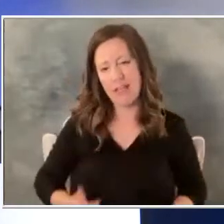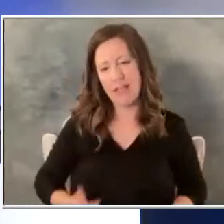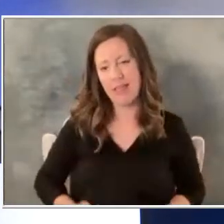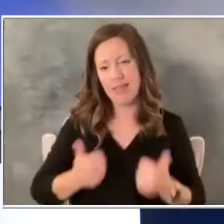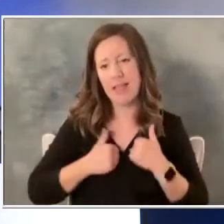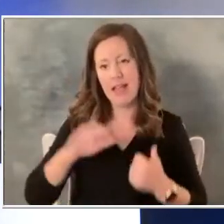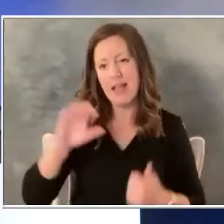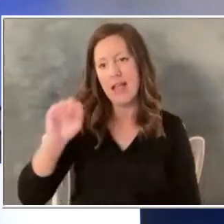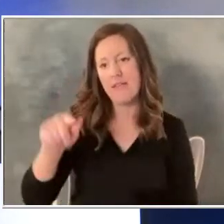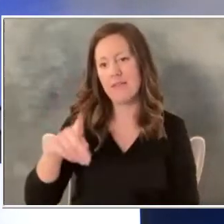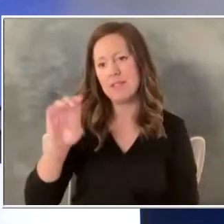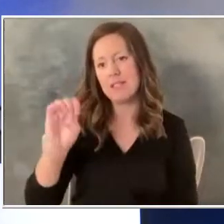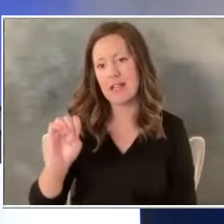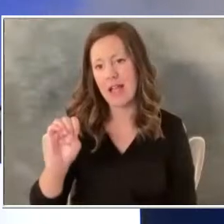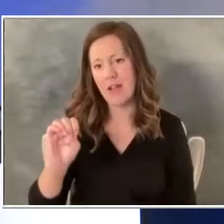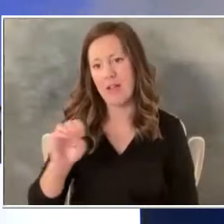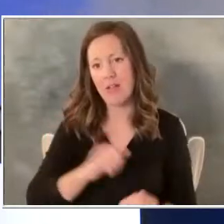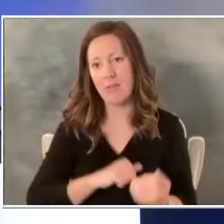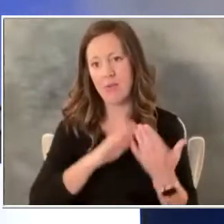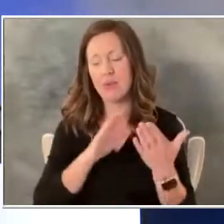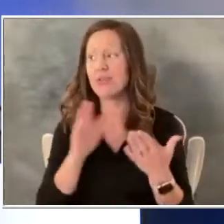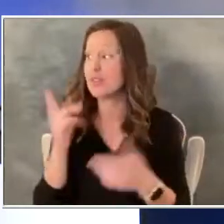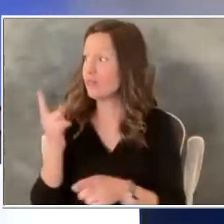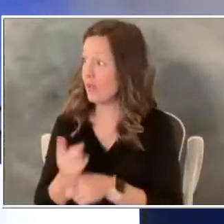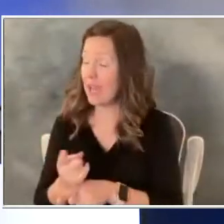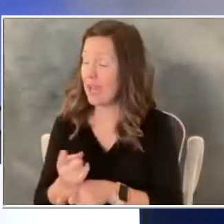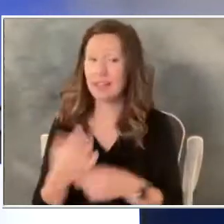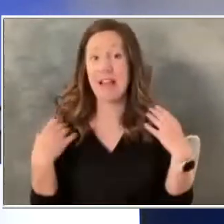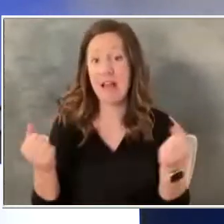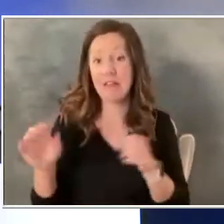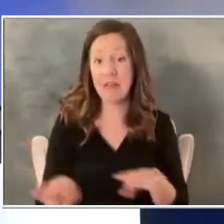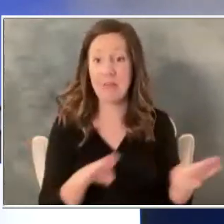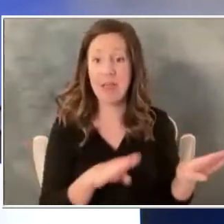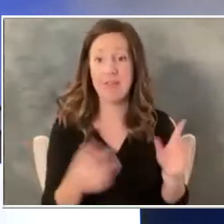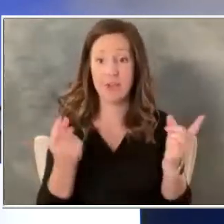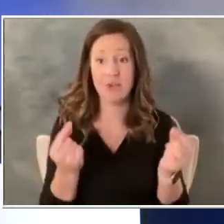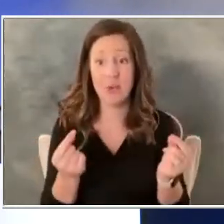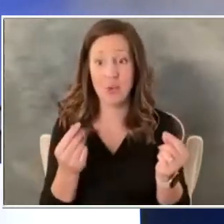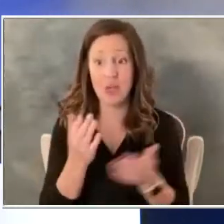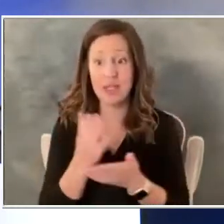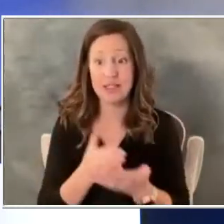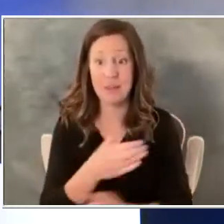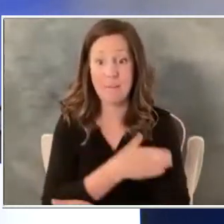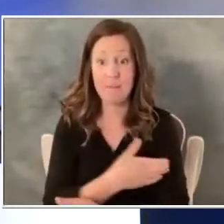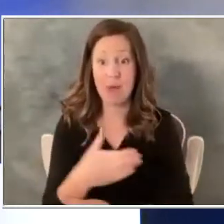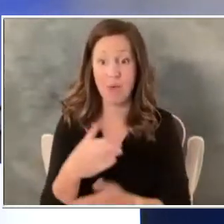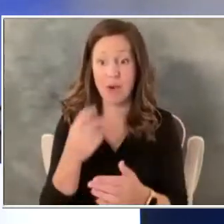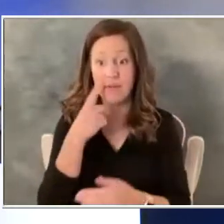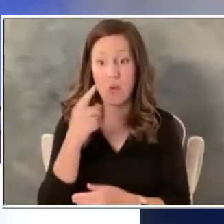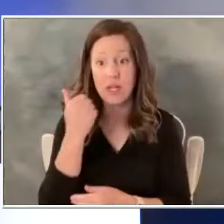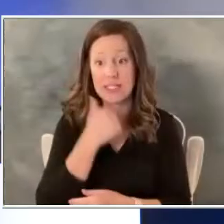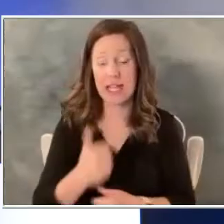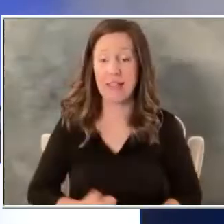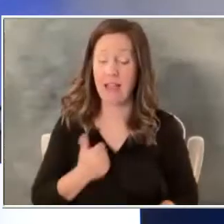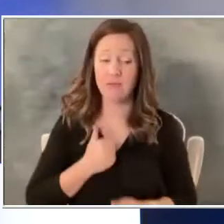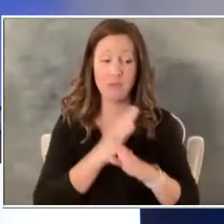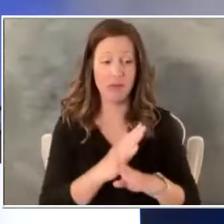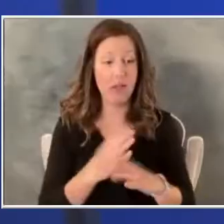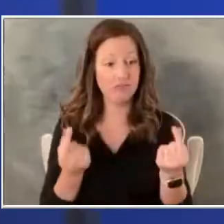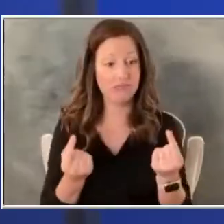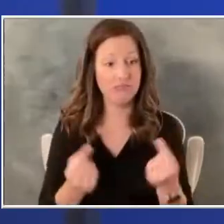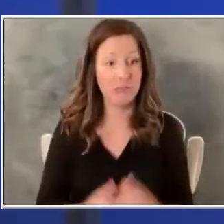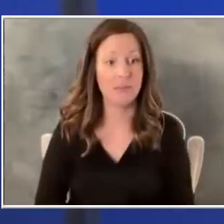what are some healthy behaviors that we can do, give us some power in our daily lives to help prevent breast cancer? Well, thank you for